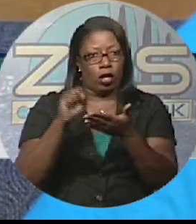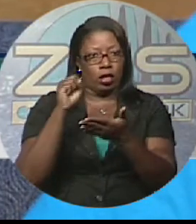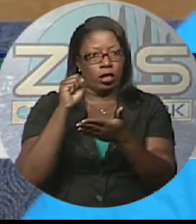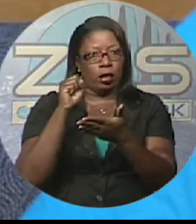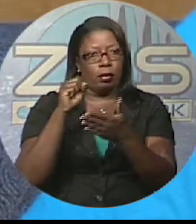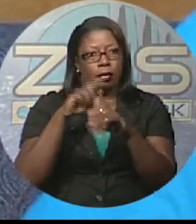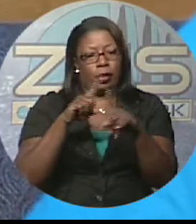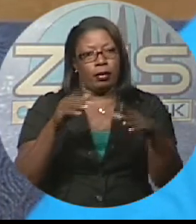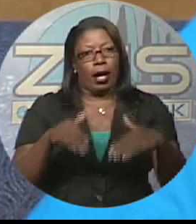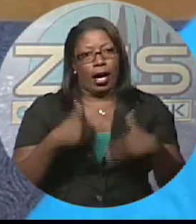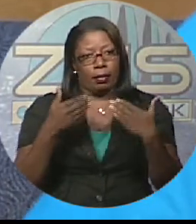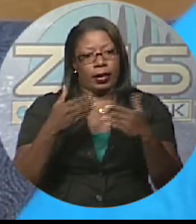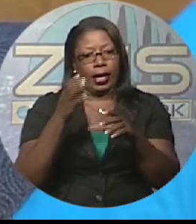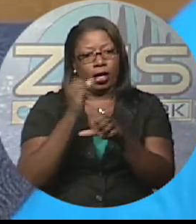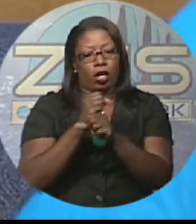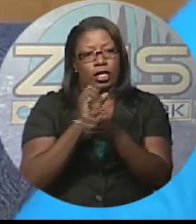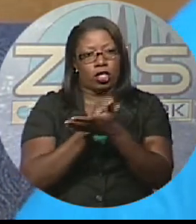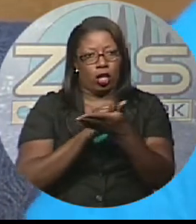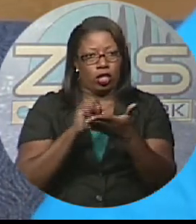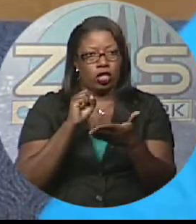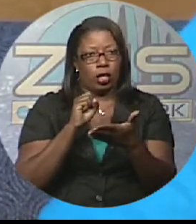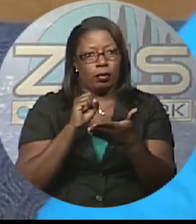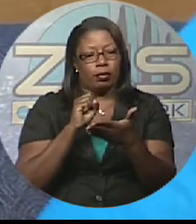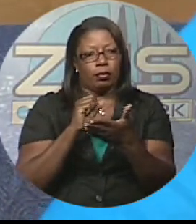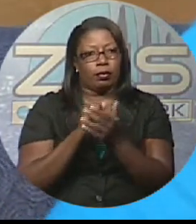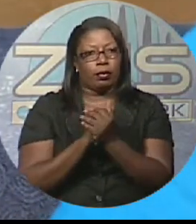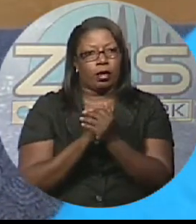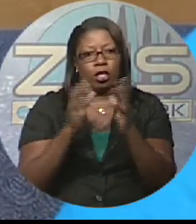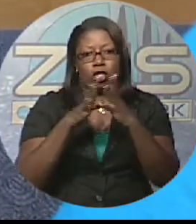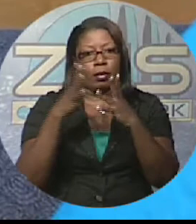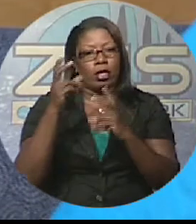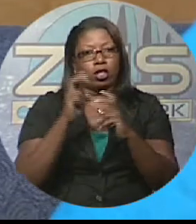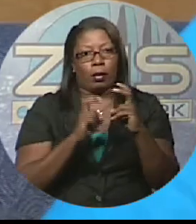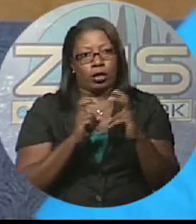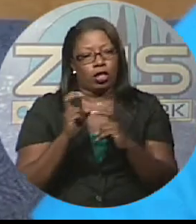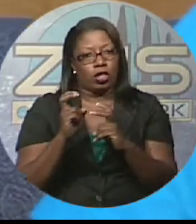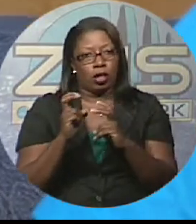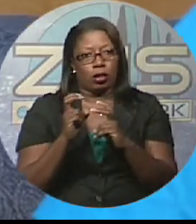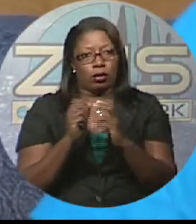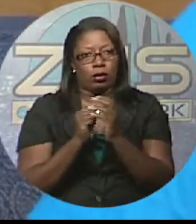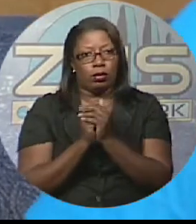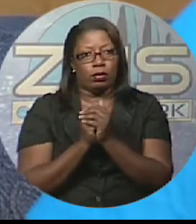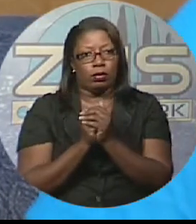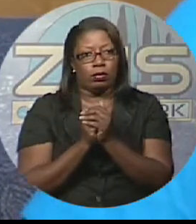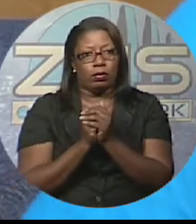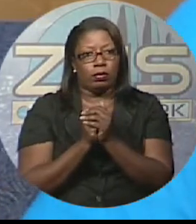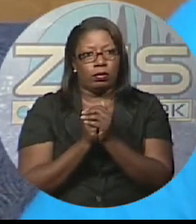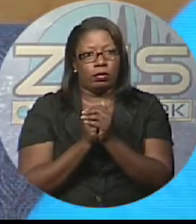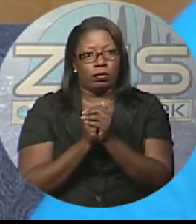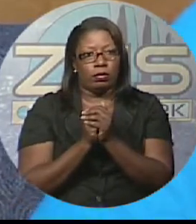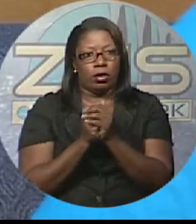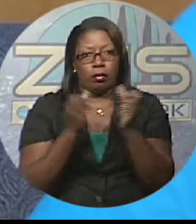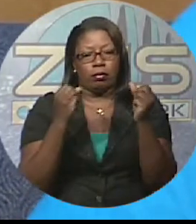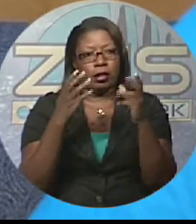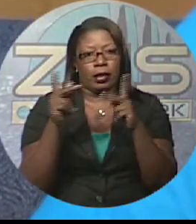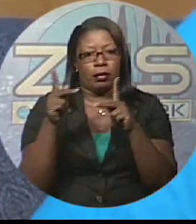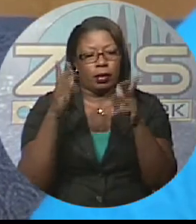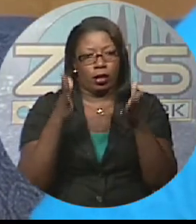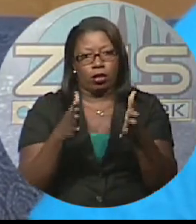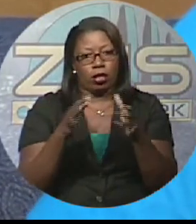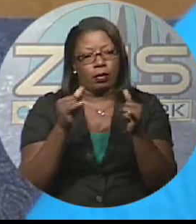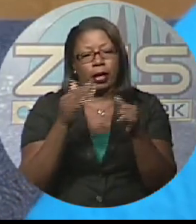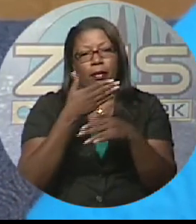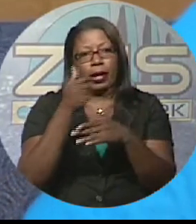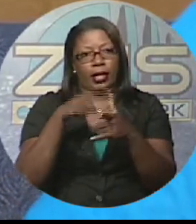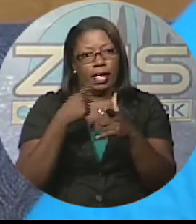I'm glad that I got a scholarship because there's so much competition. There are many players that could play better than